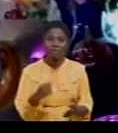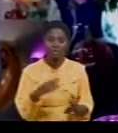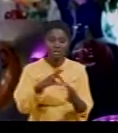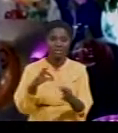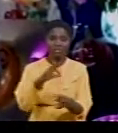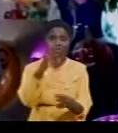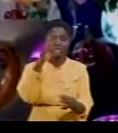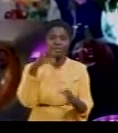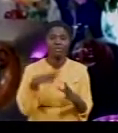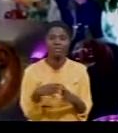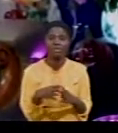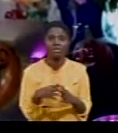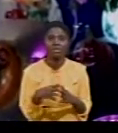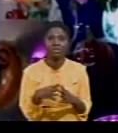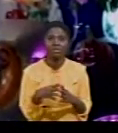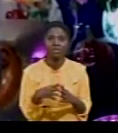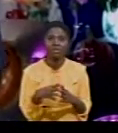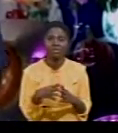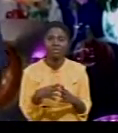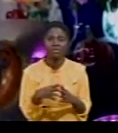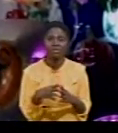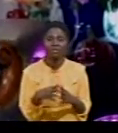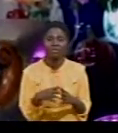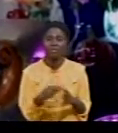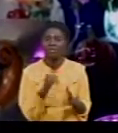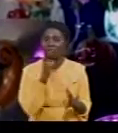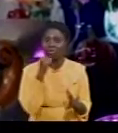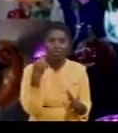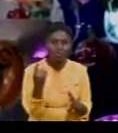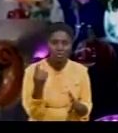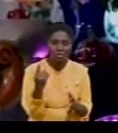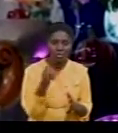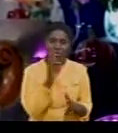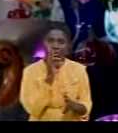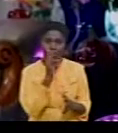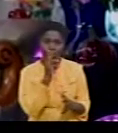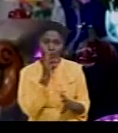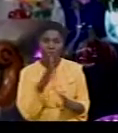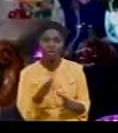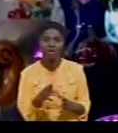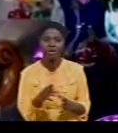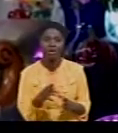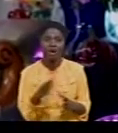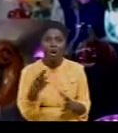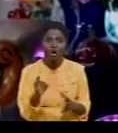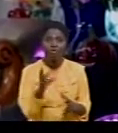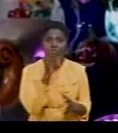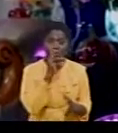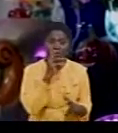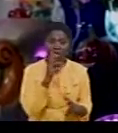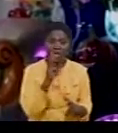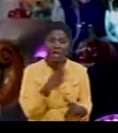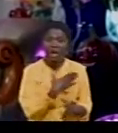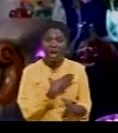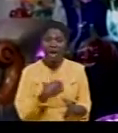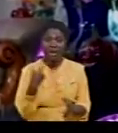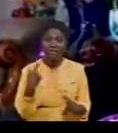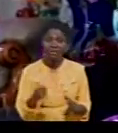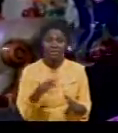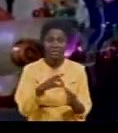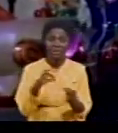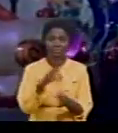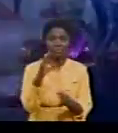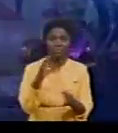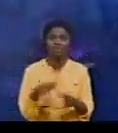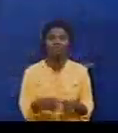Spirit. Not just water, of water and the Spirit. But